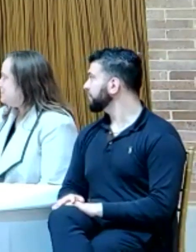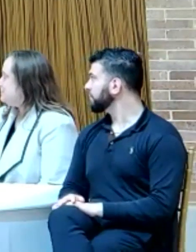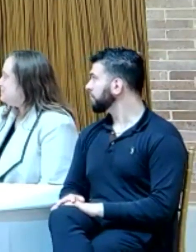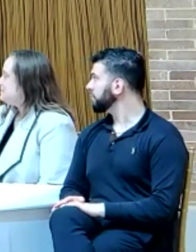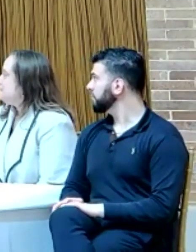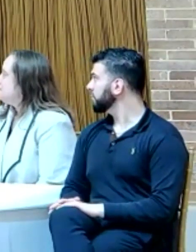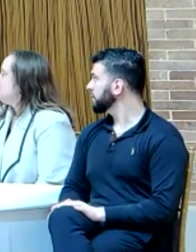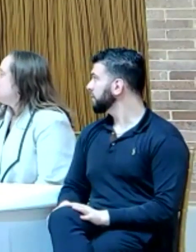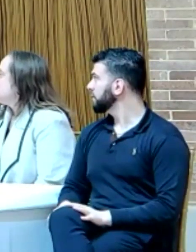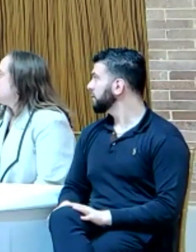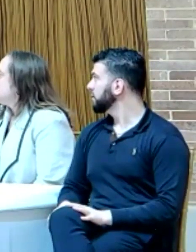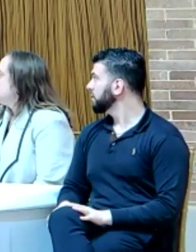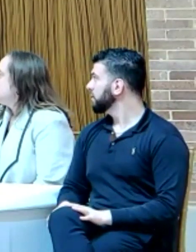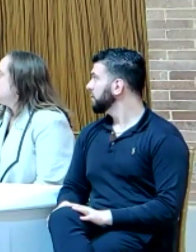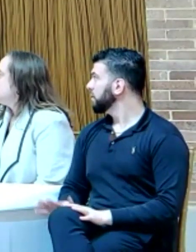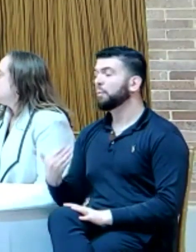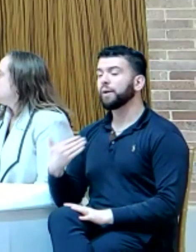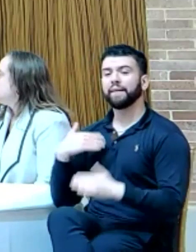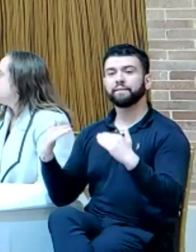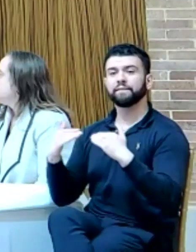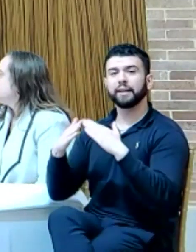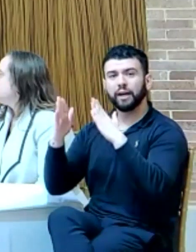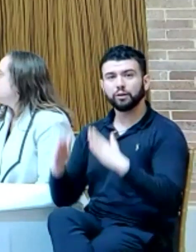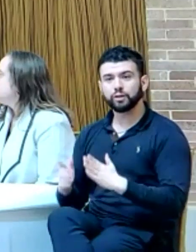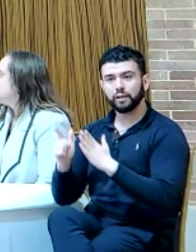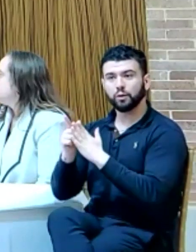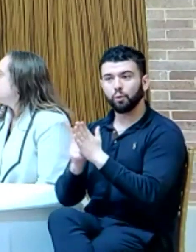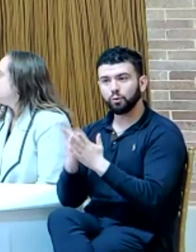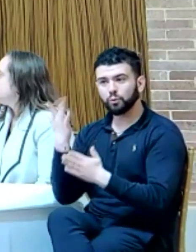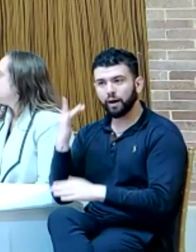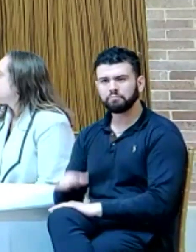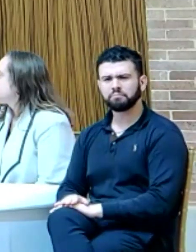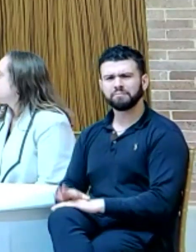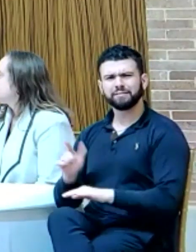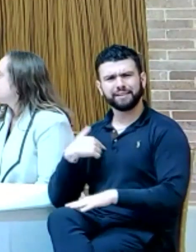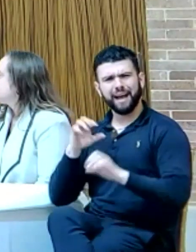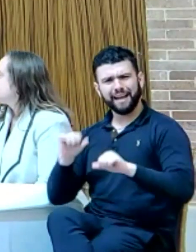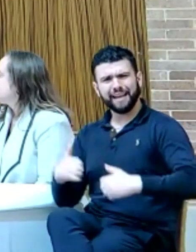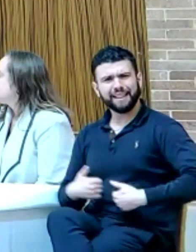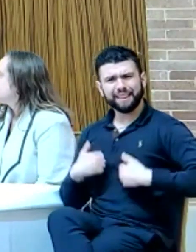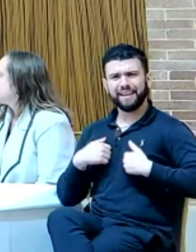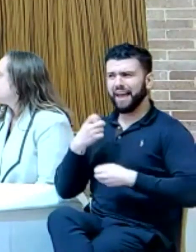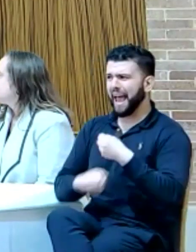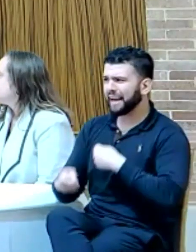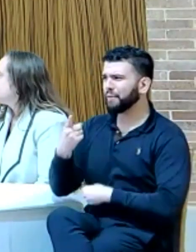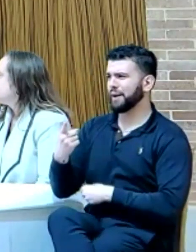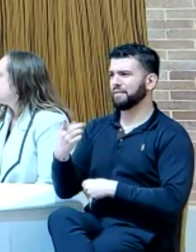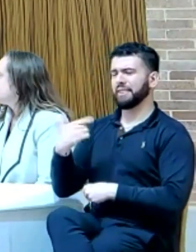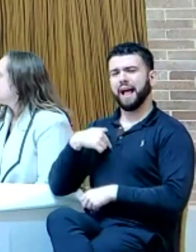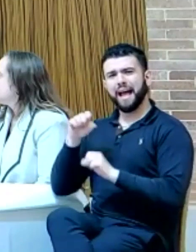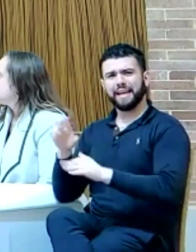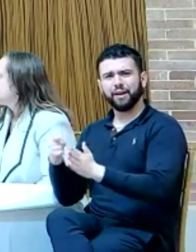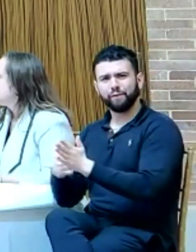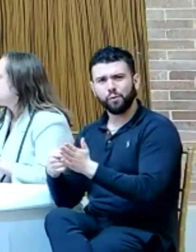rights we have fair housing laws because I can live anywhere that I can afford to live and you can live